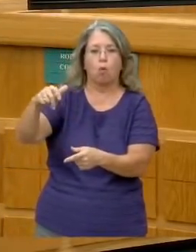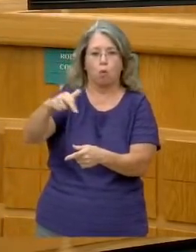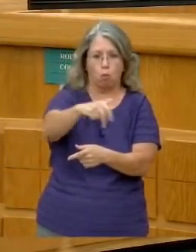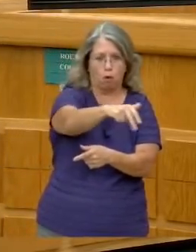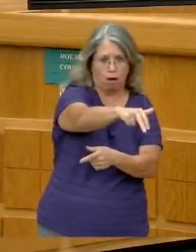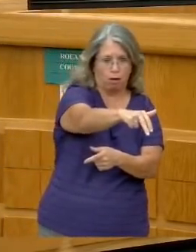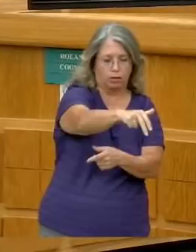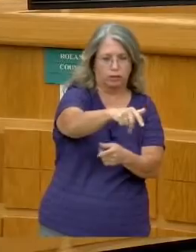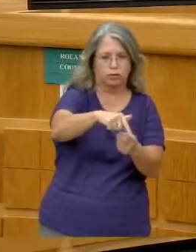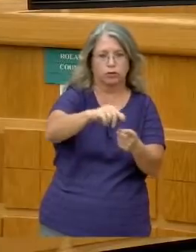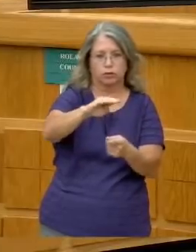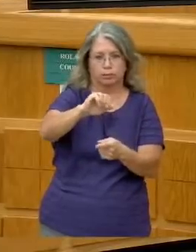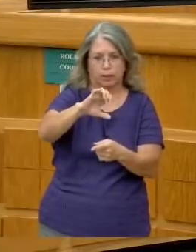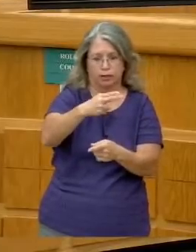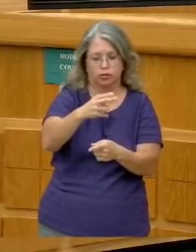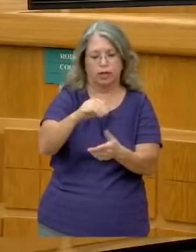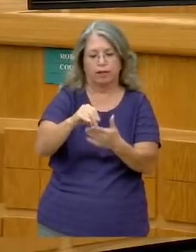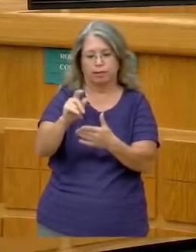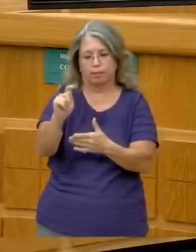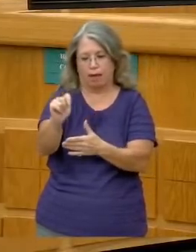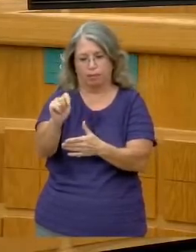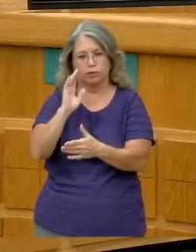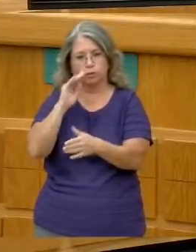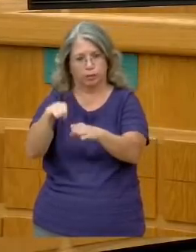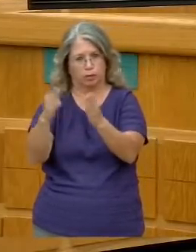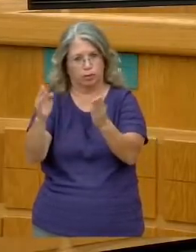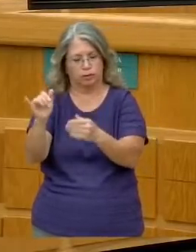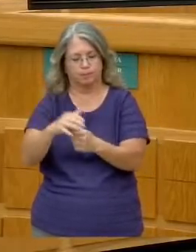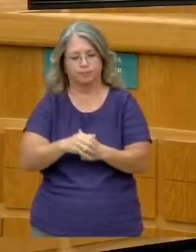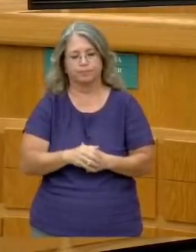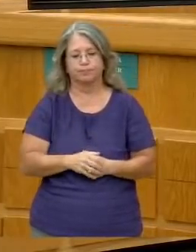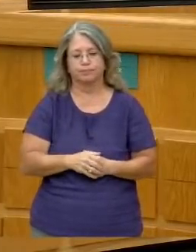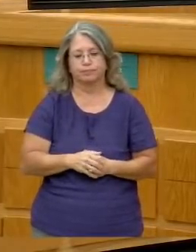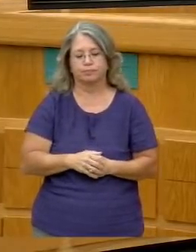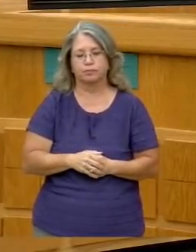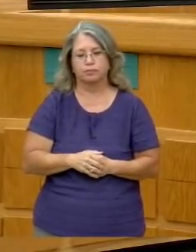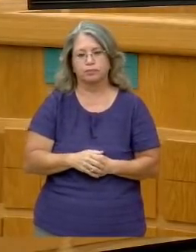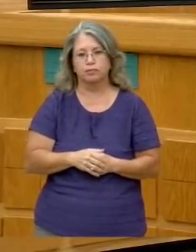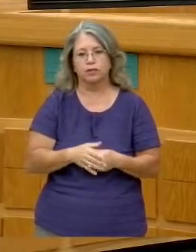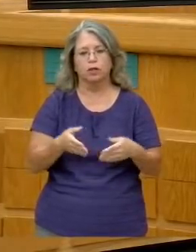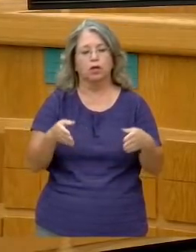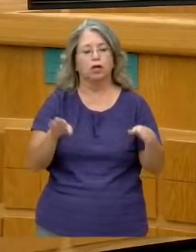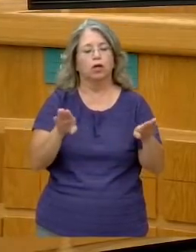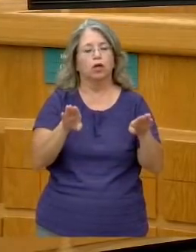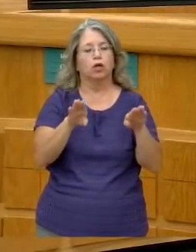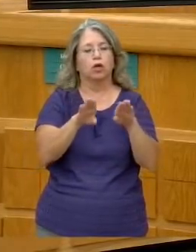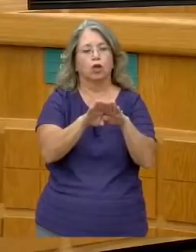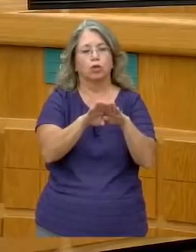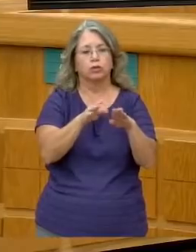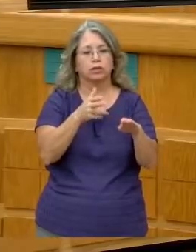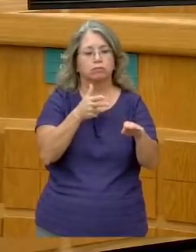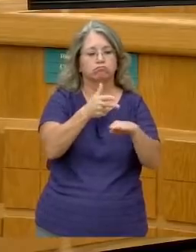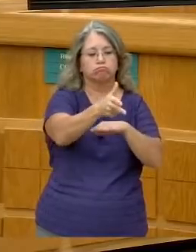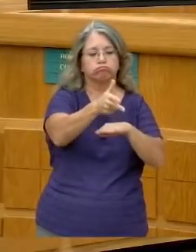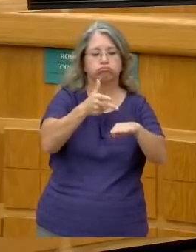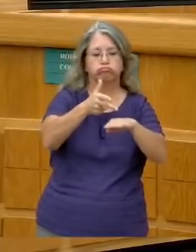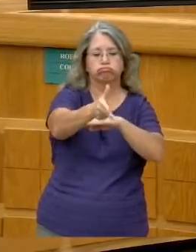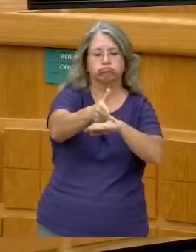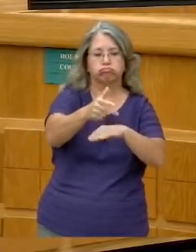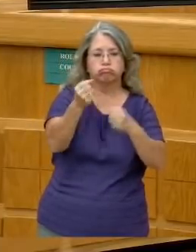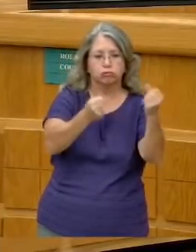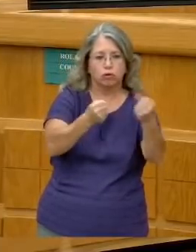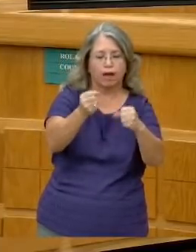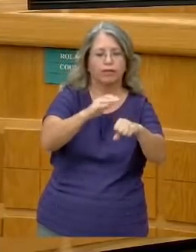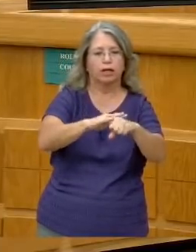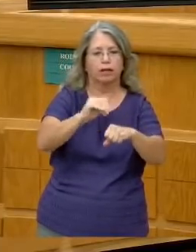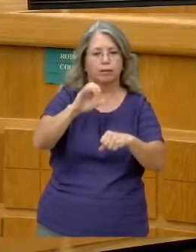The bathrooms will be open as well. By closing the vehicular access, it's going to restrict the number of persons really coming into the